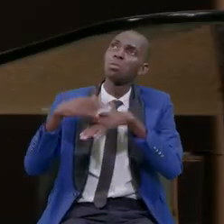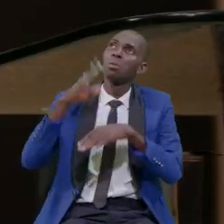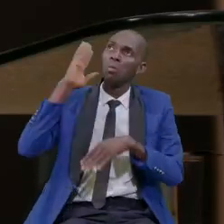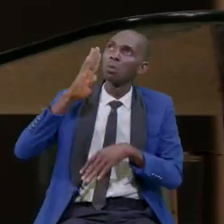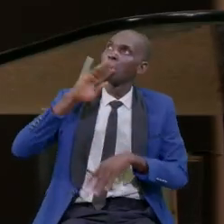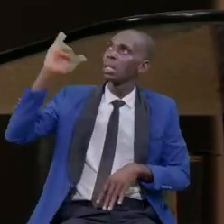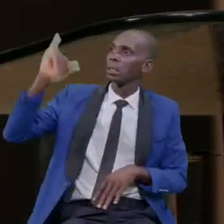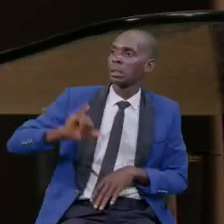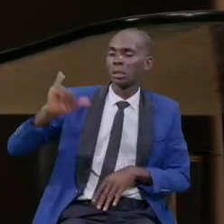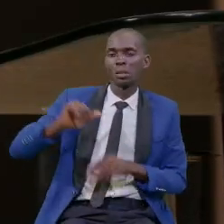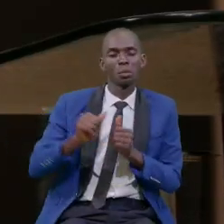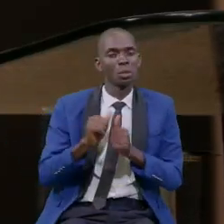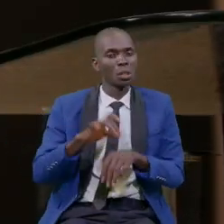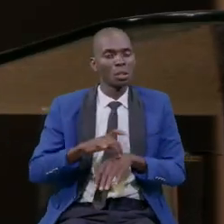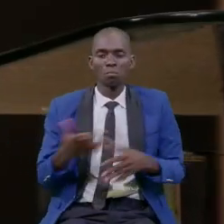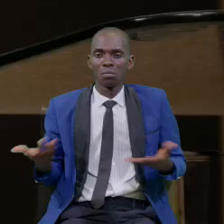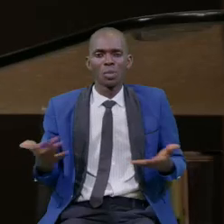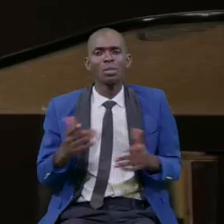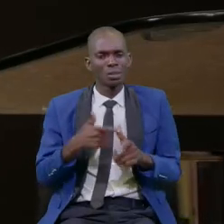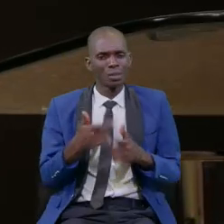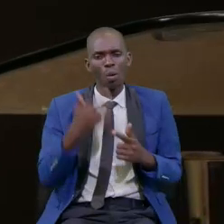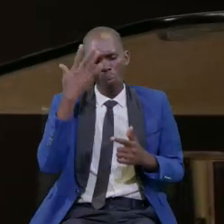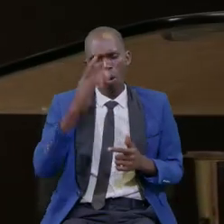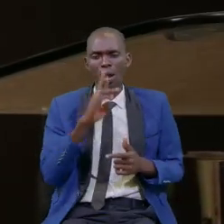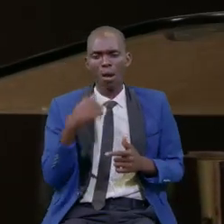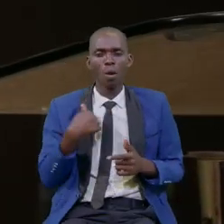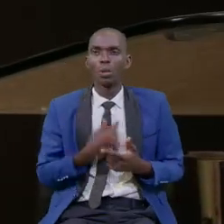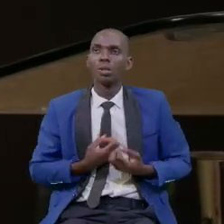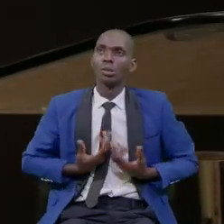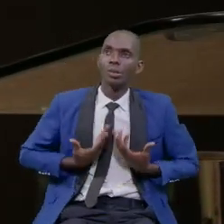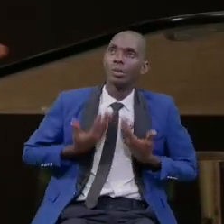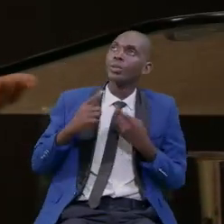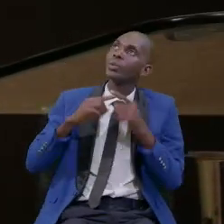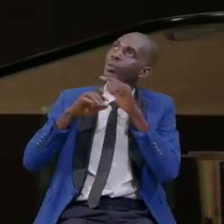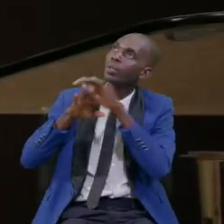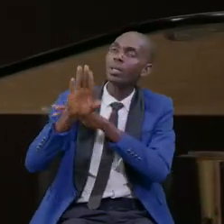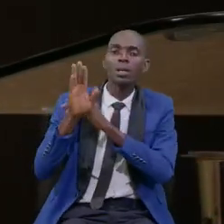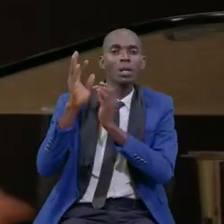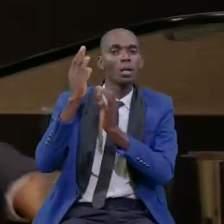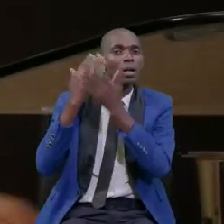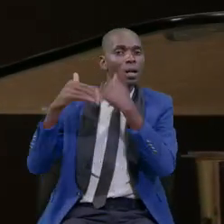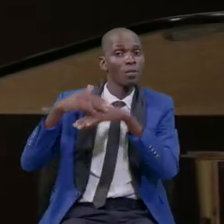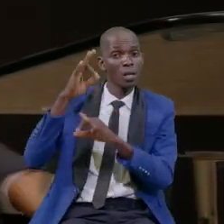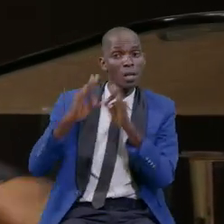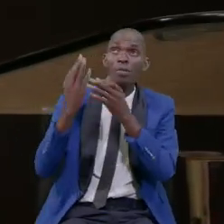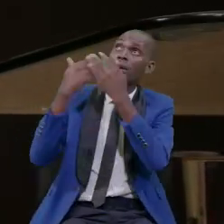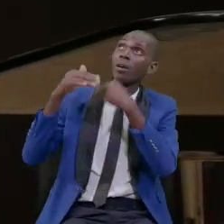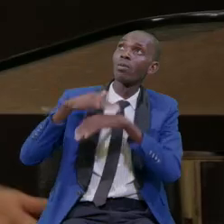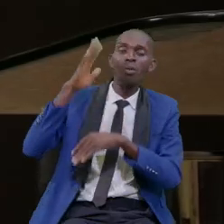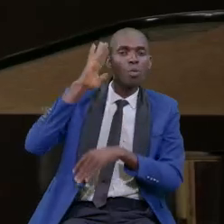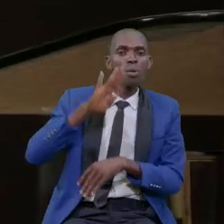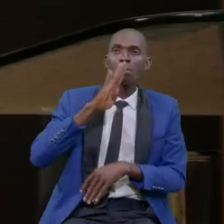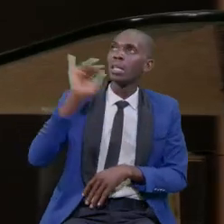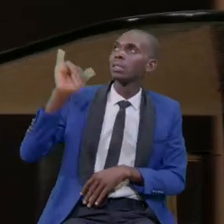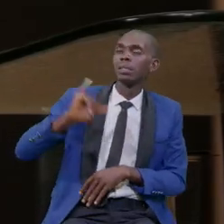are we eager to go to heaven? Why do we want to go to heaven? If that heaven will be like, you know,